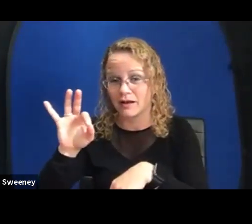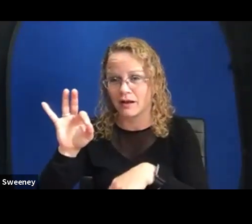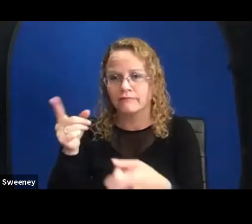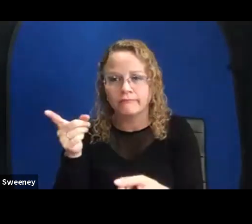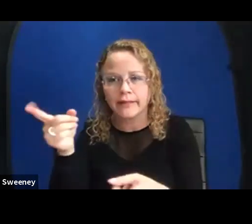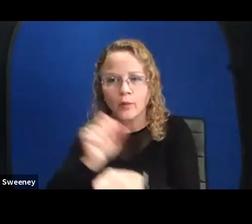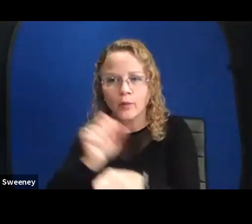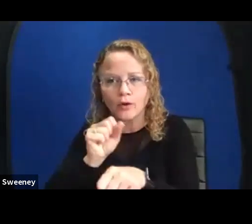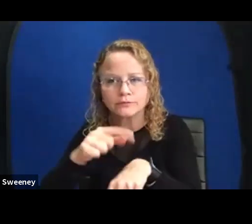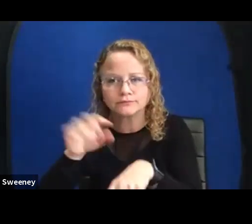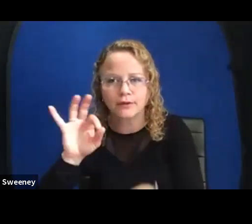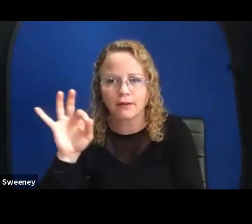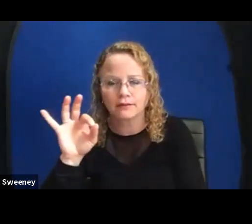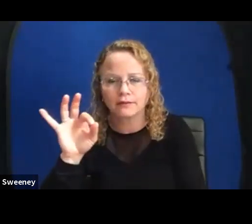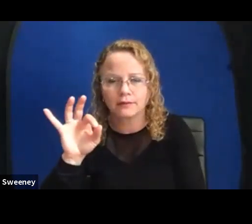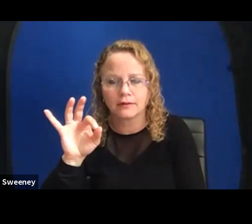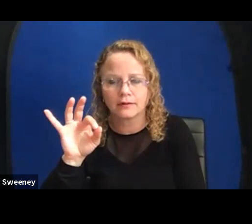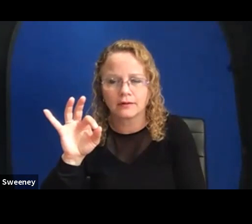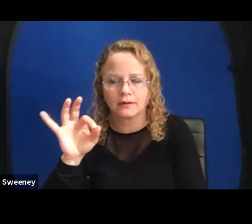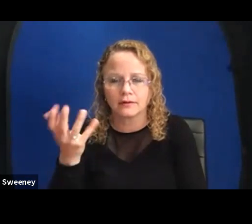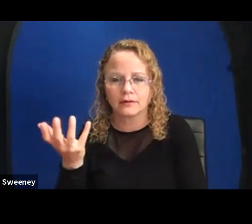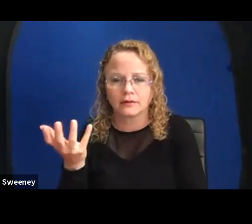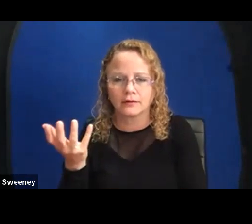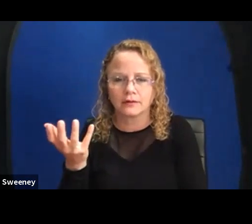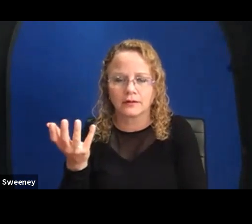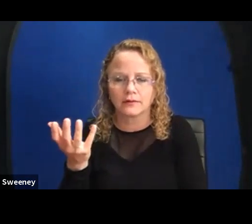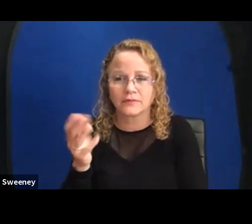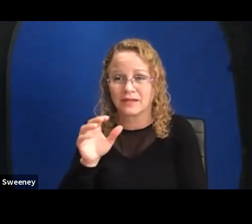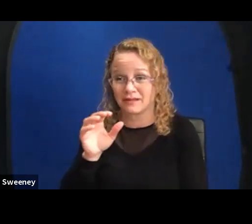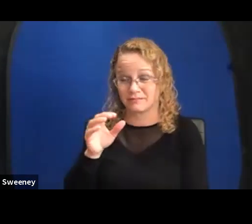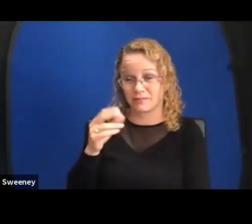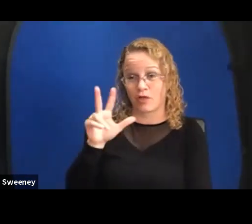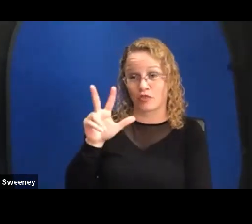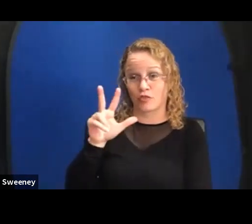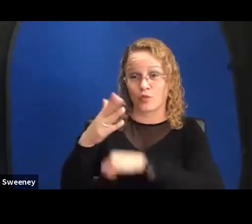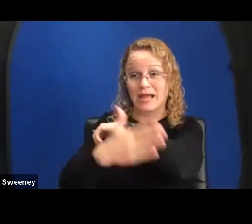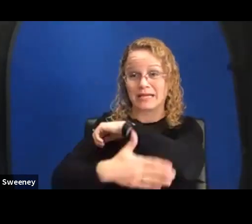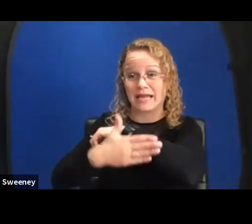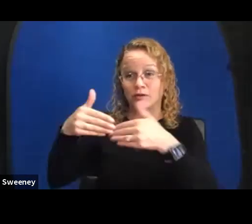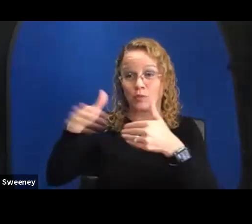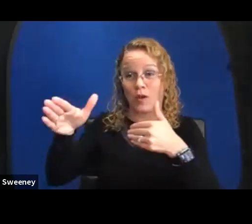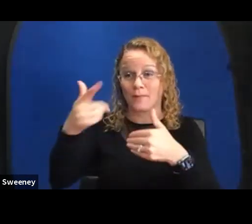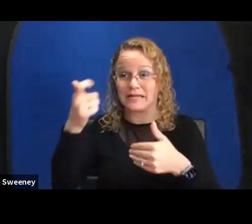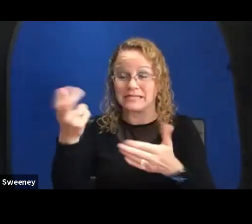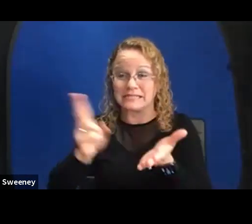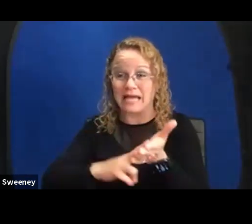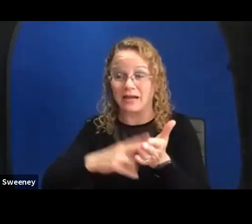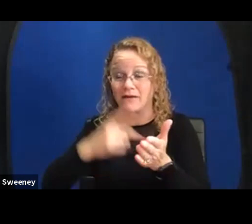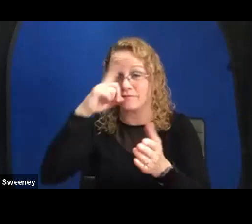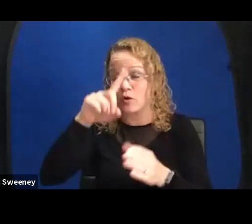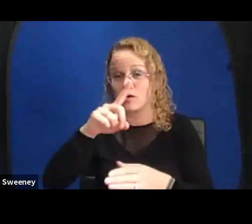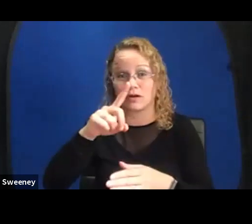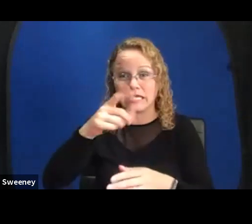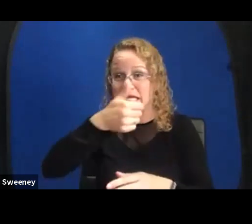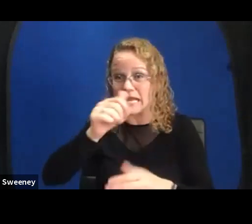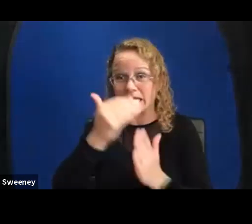o'clock and is 3 counties away because he signed up for every list he could because he was so desperate to get this